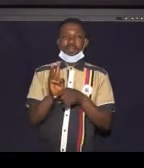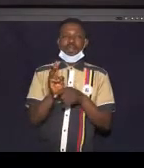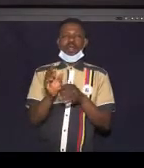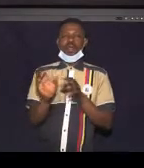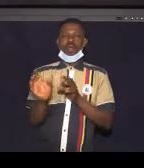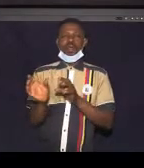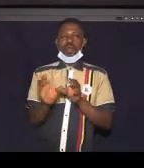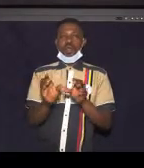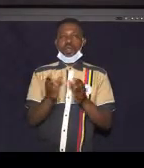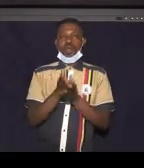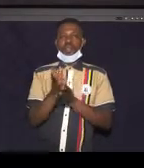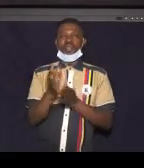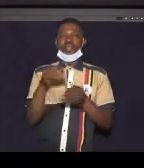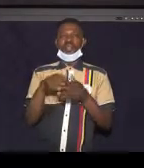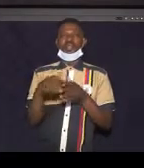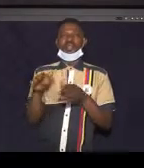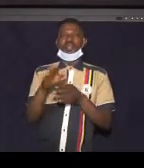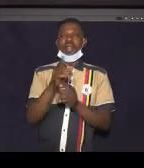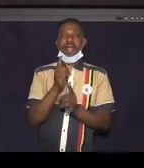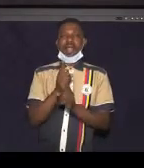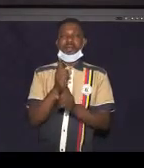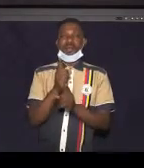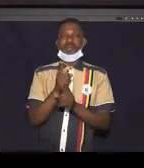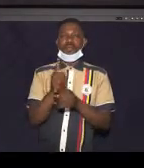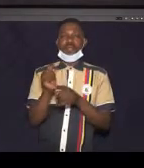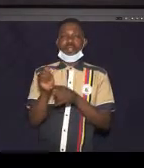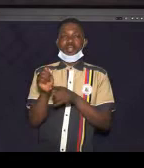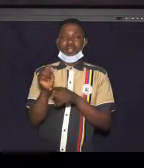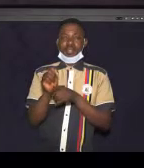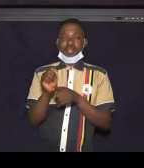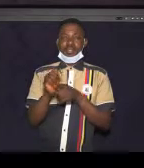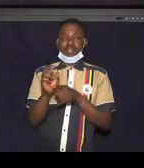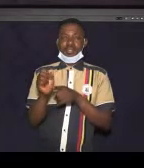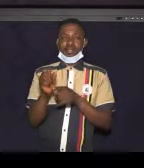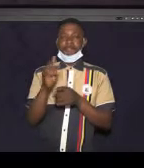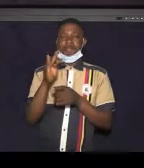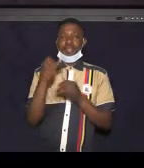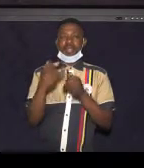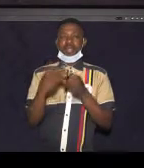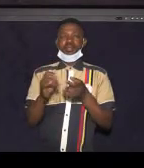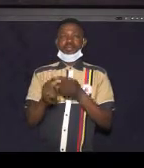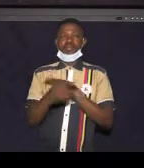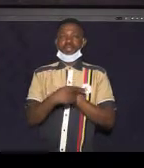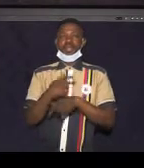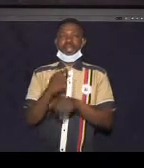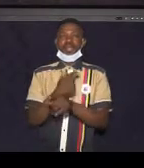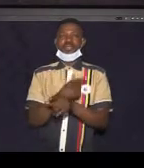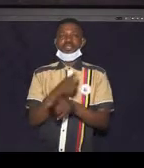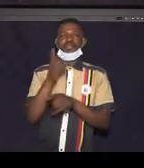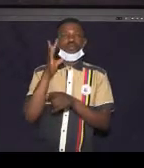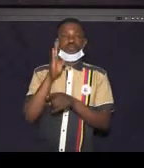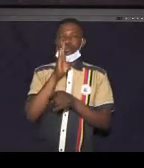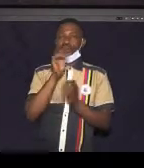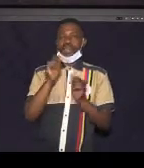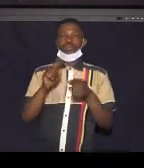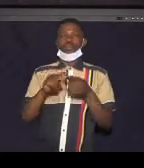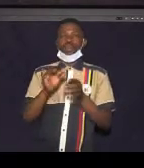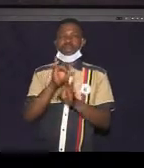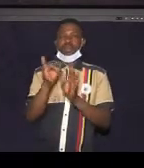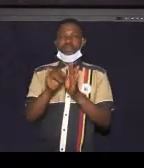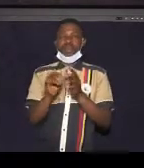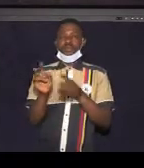their appropriate tenses. By the end of today's lesson, you should be able to identify verb